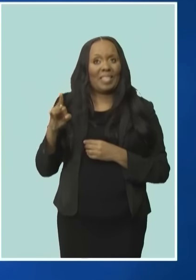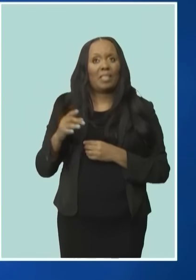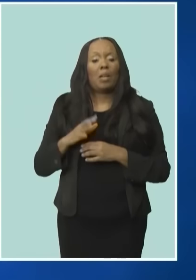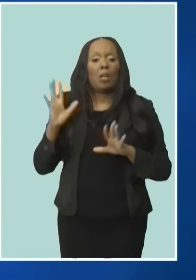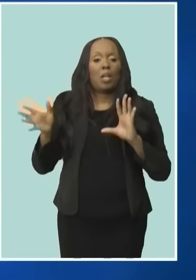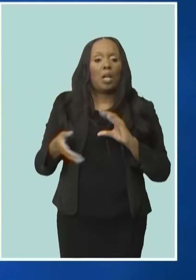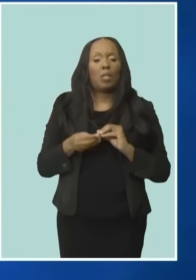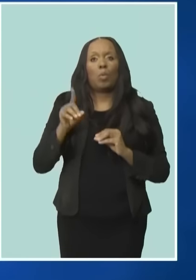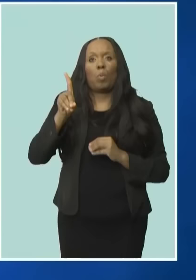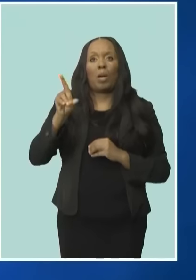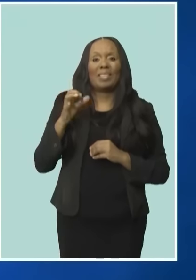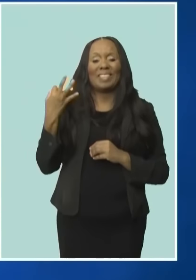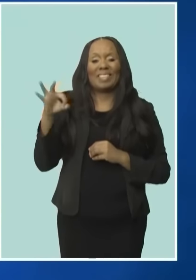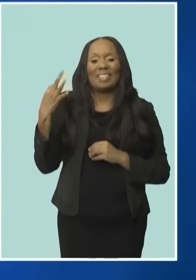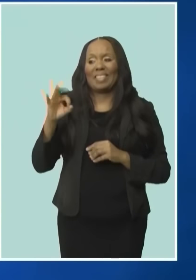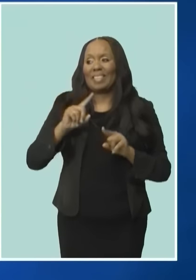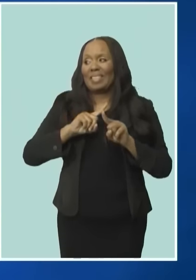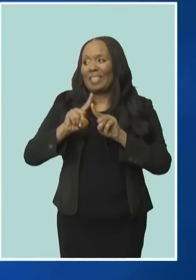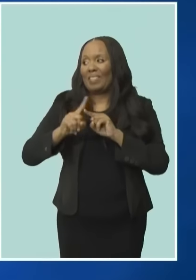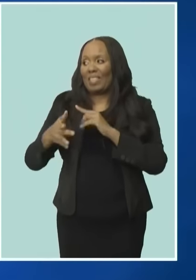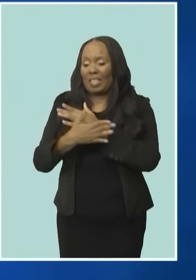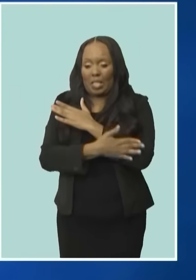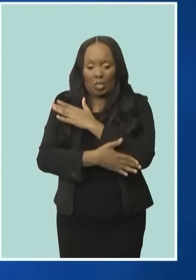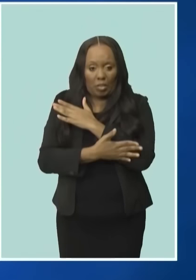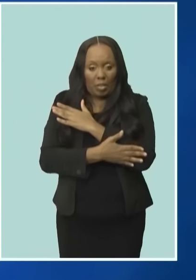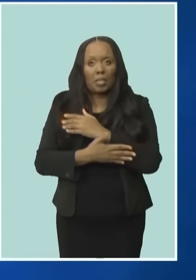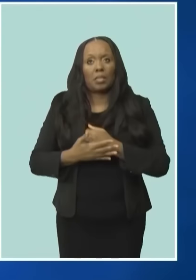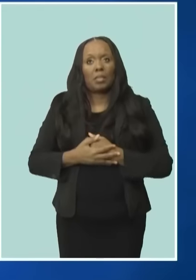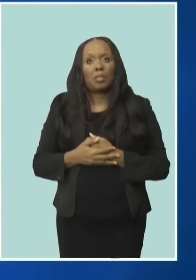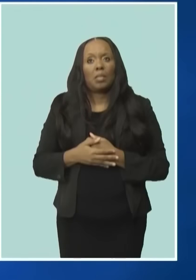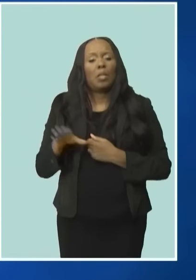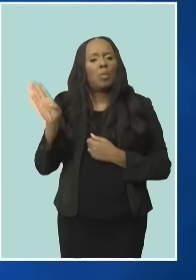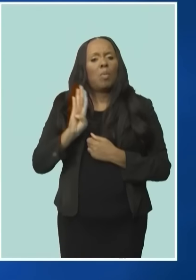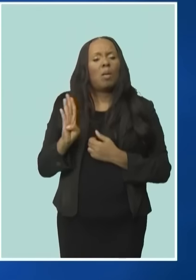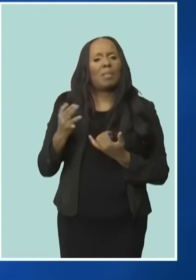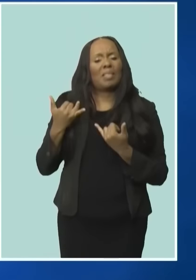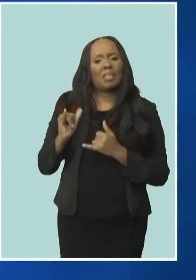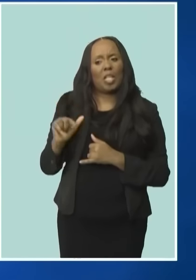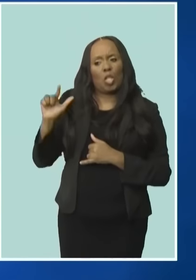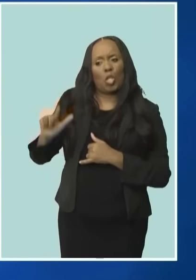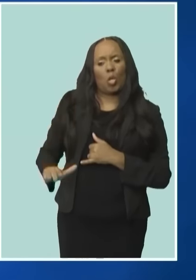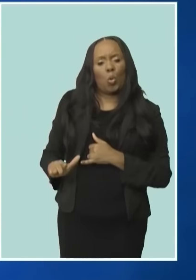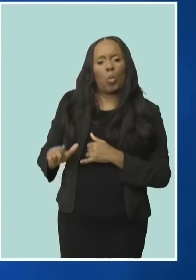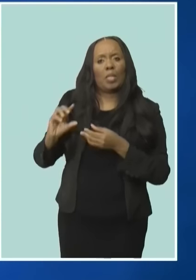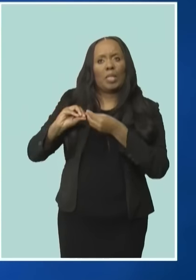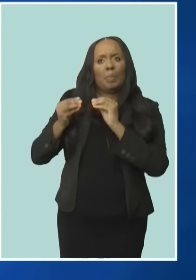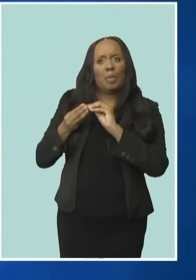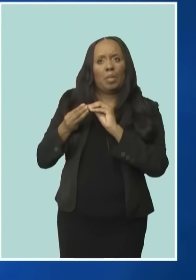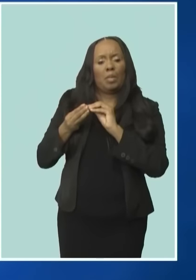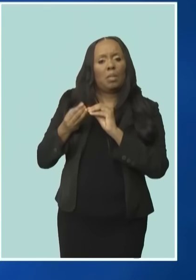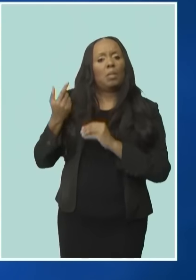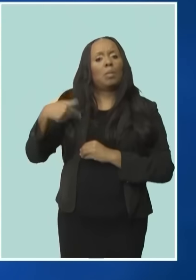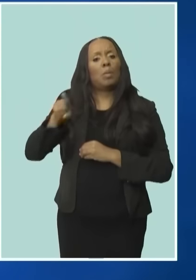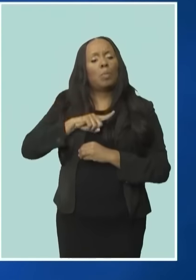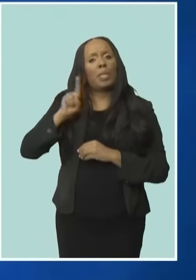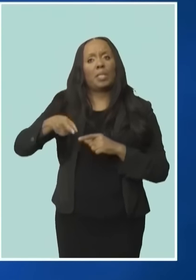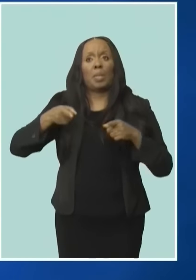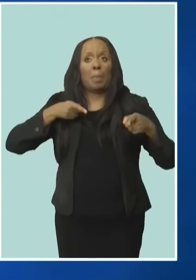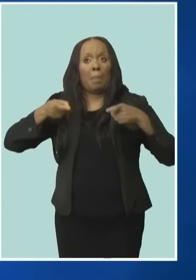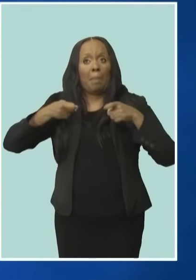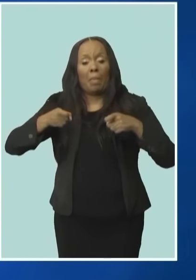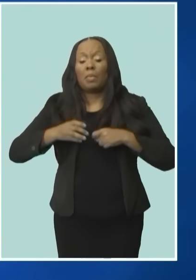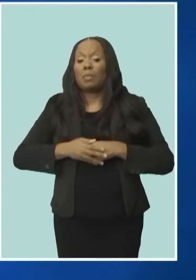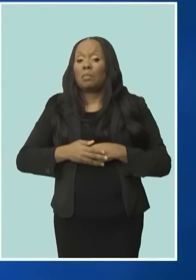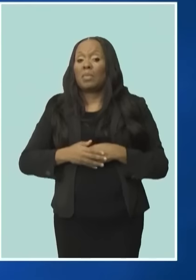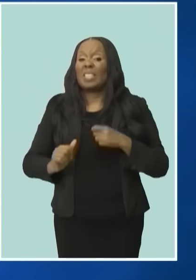that analysis was done on. So we're still fairly low. We have an opportunity to ensure that we manage this potential very